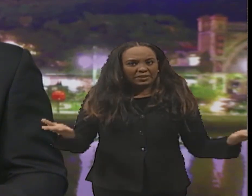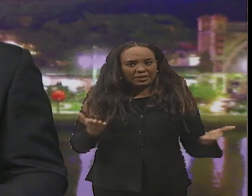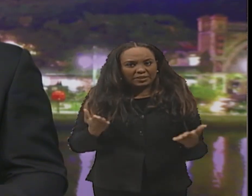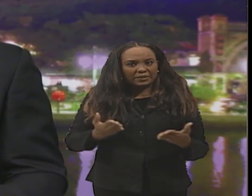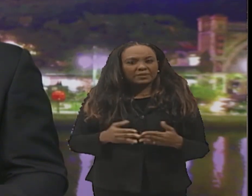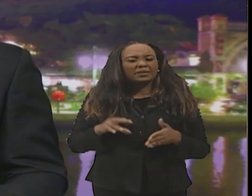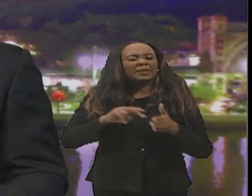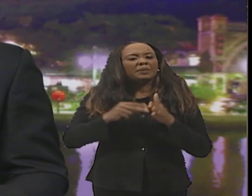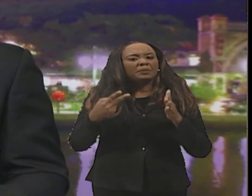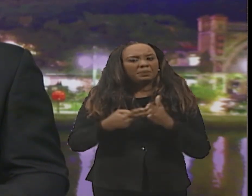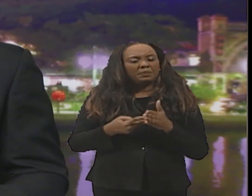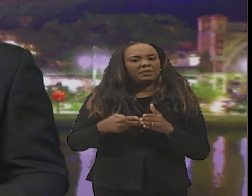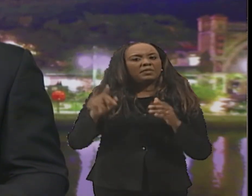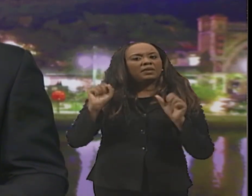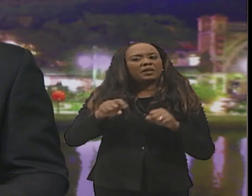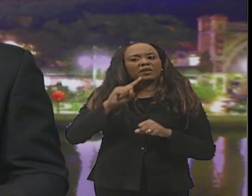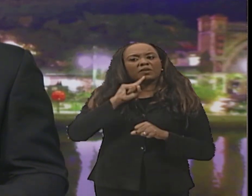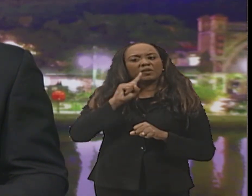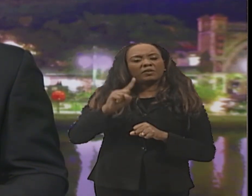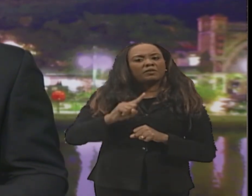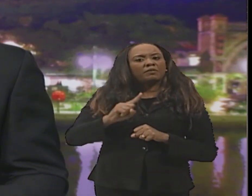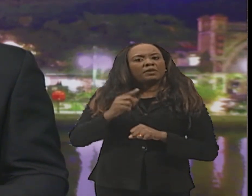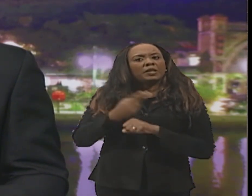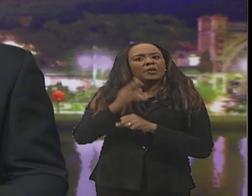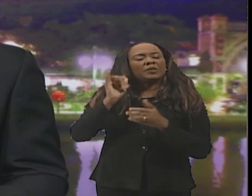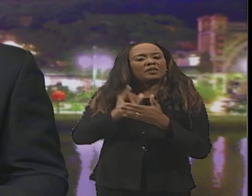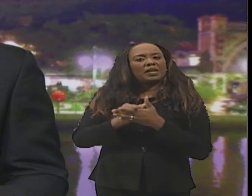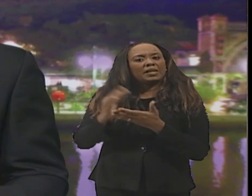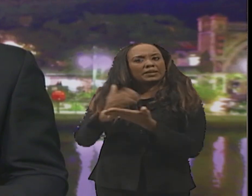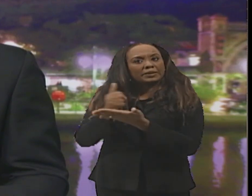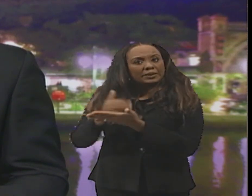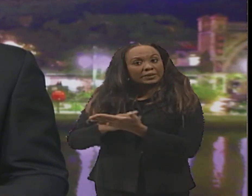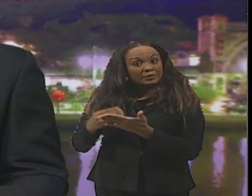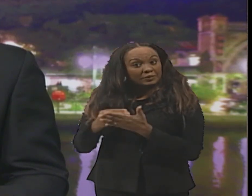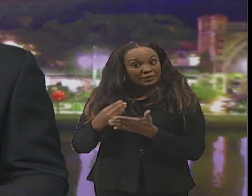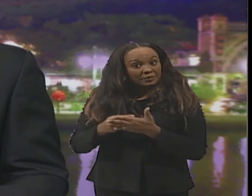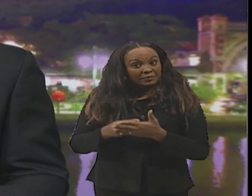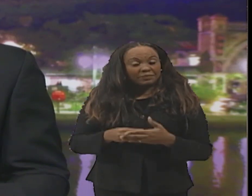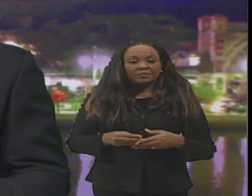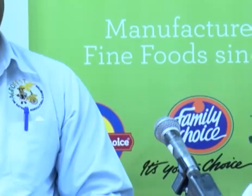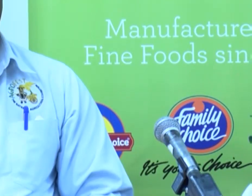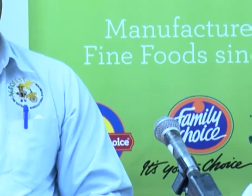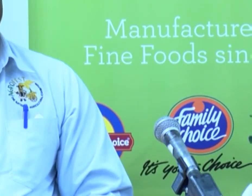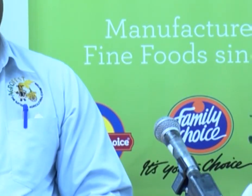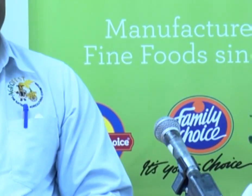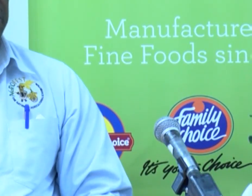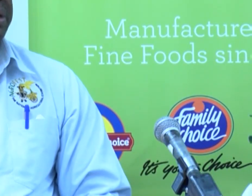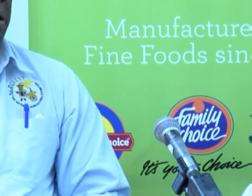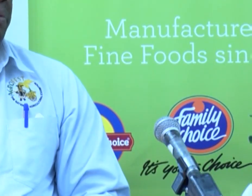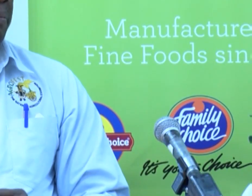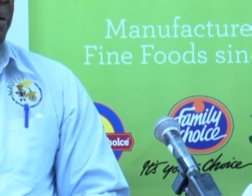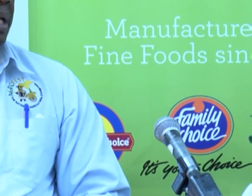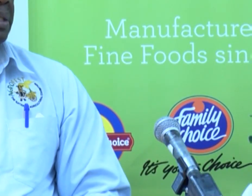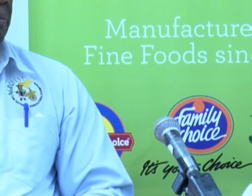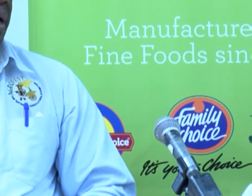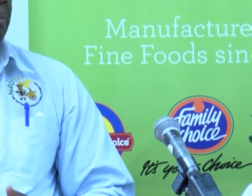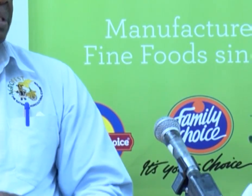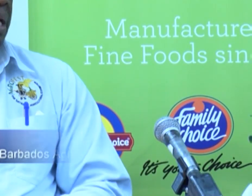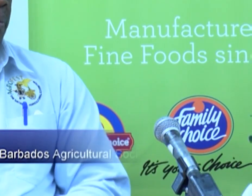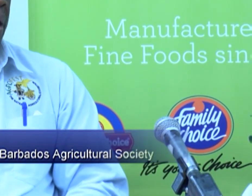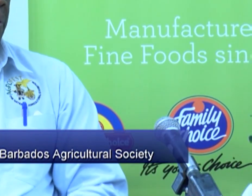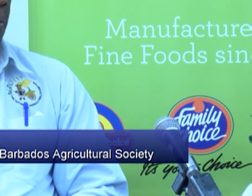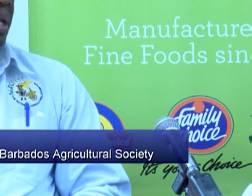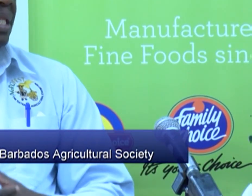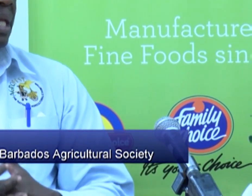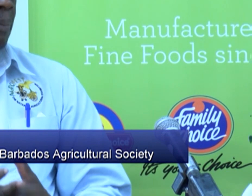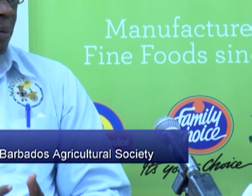potential niche market that they can tap into. One of the things that we don't recognize, that most of the breeds of animals